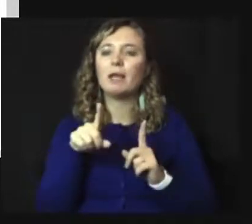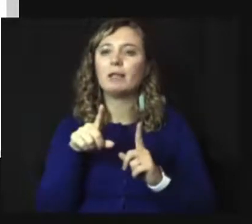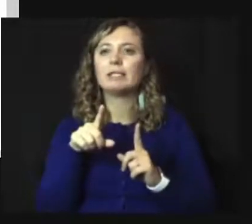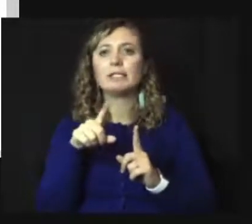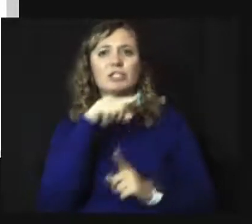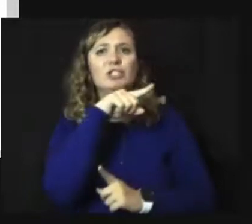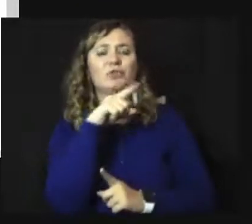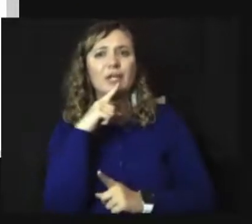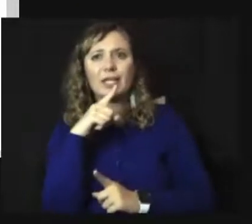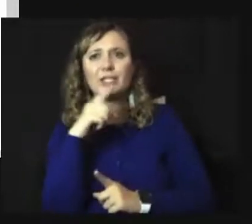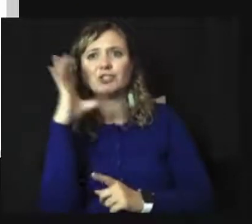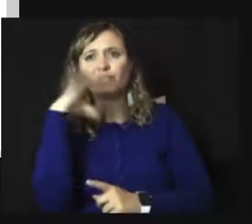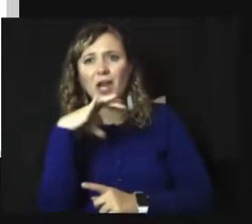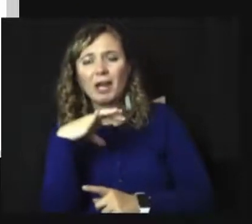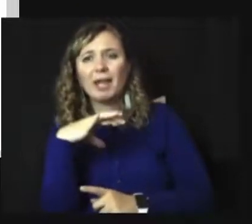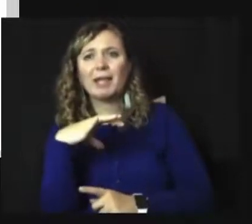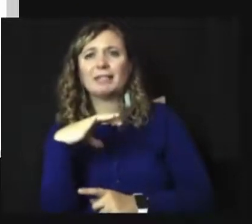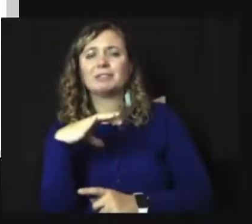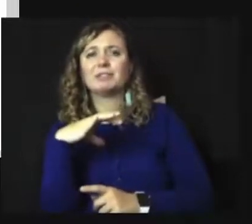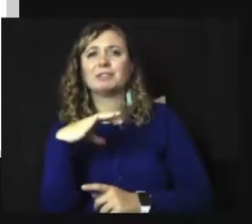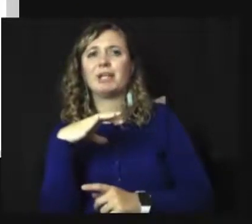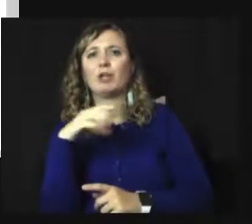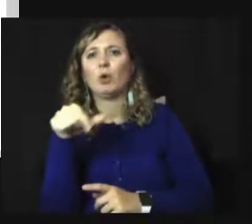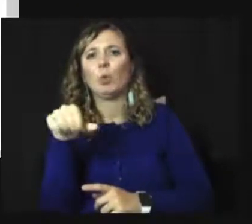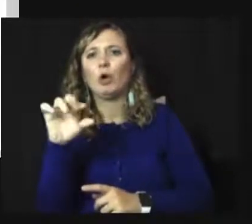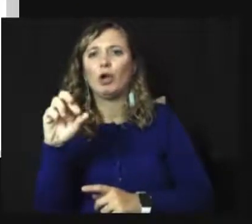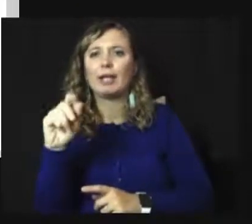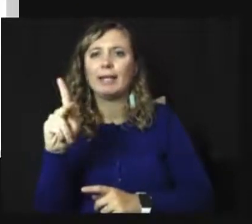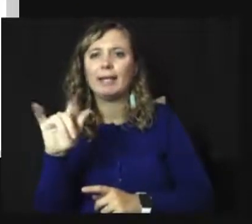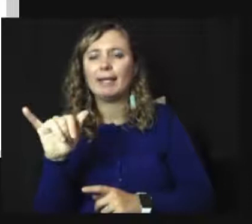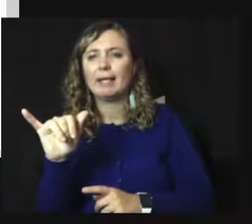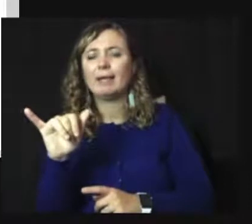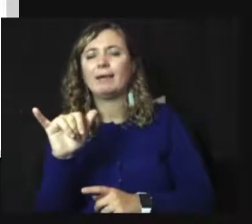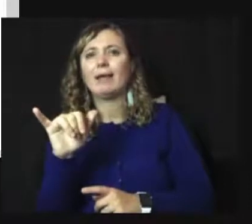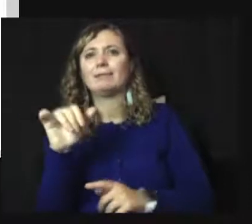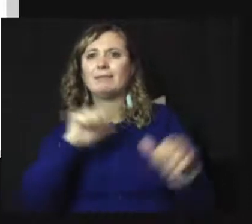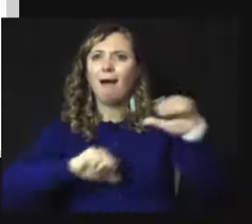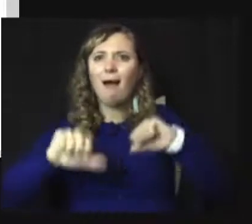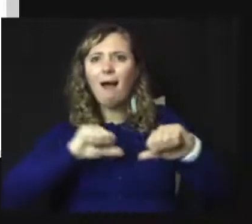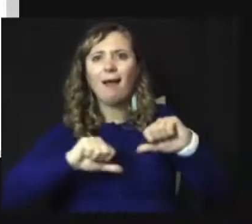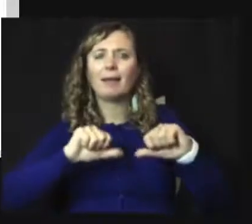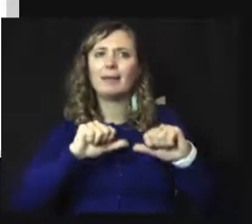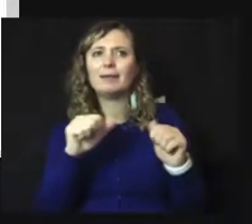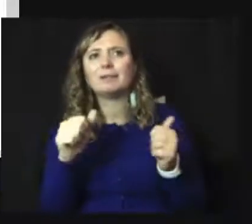science, has interesting ideas, all of those things. And it feels like that seems like par for the course.